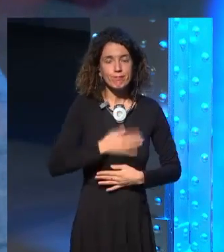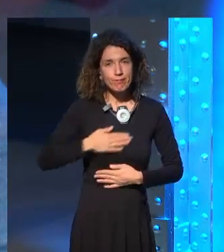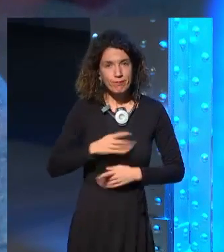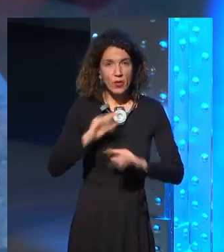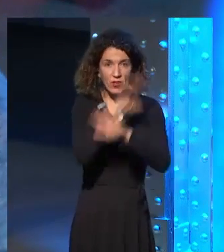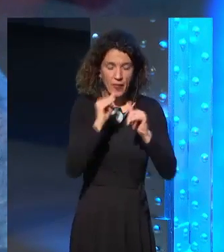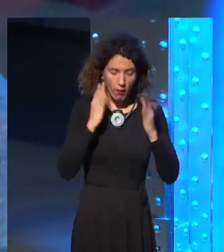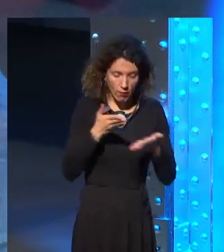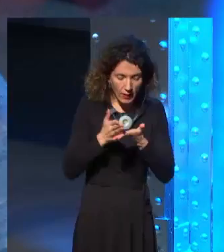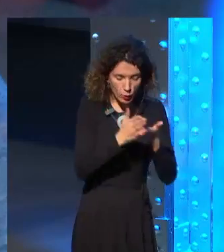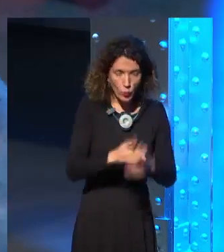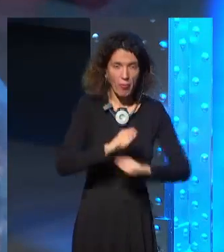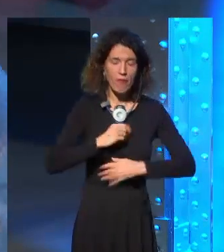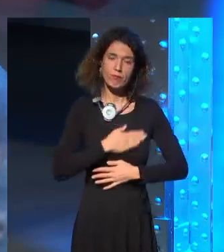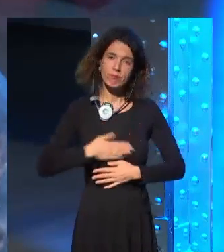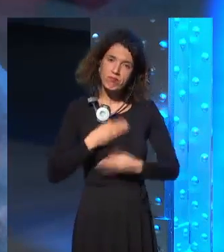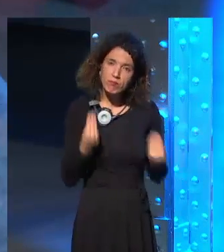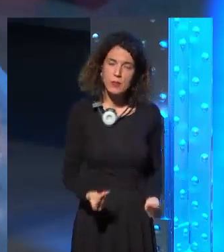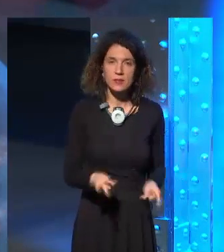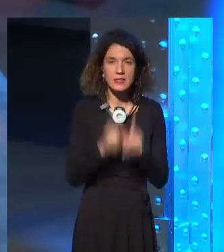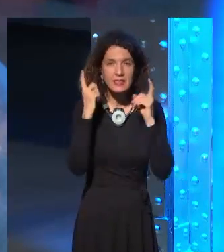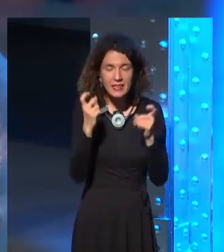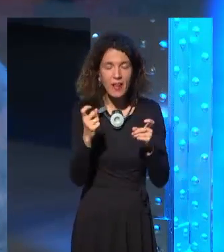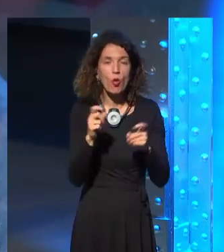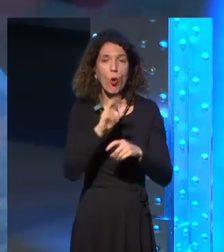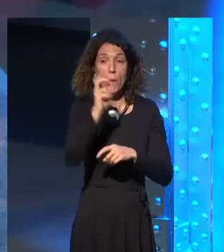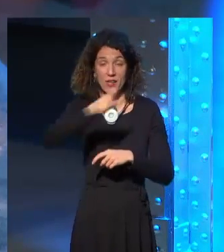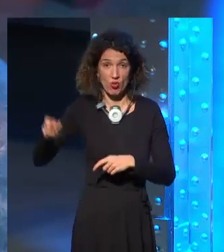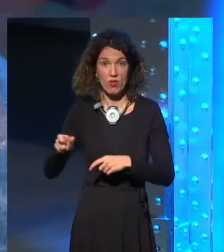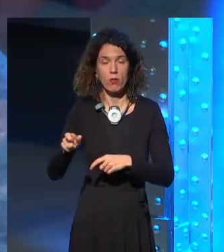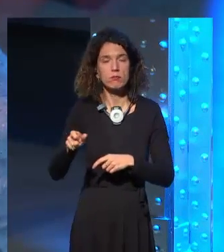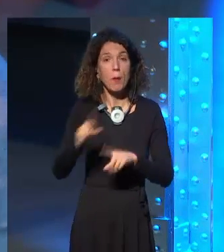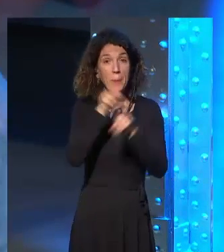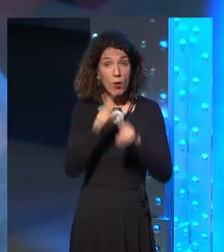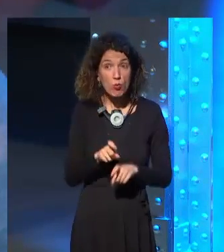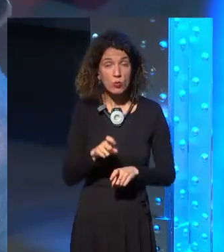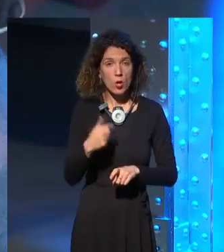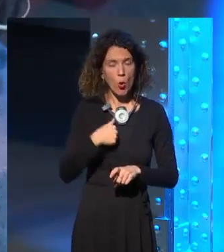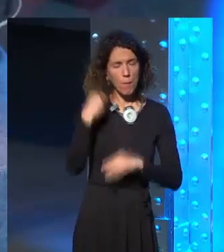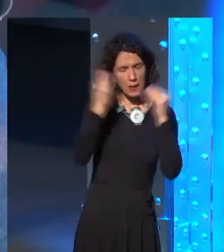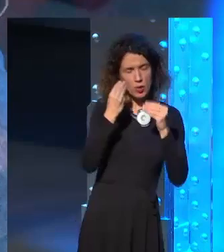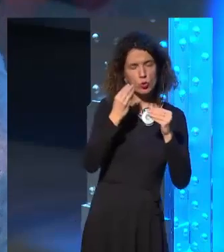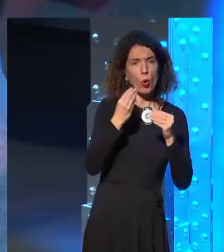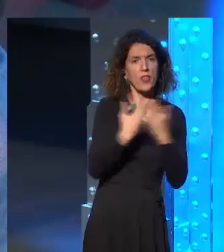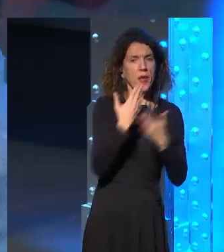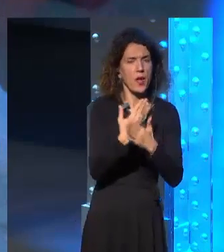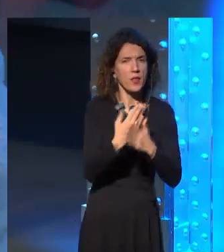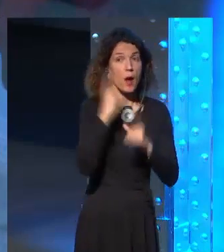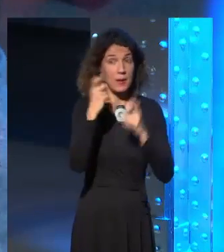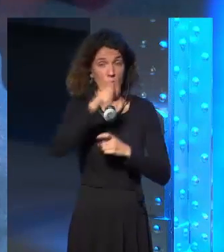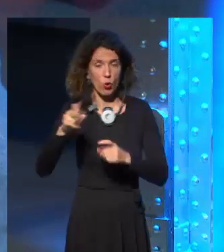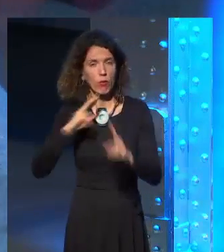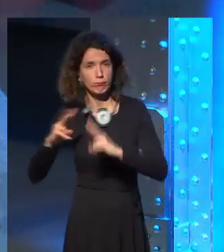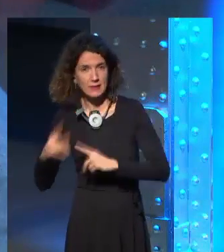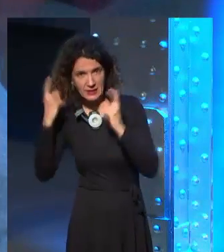all trying to answer the same questions that Ragnhild and I are working on a daily basis. And we can have conversations with each and every